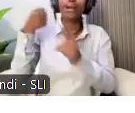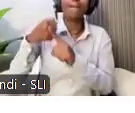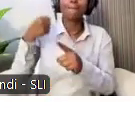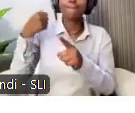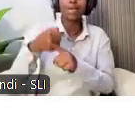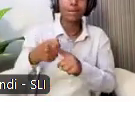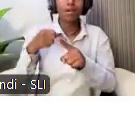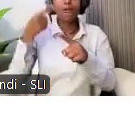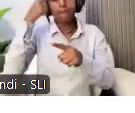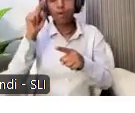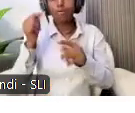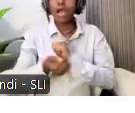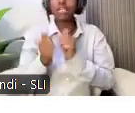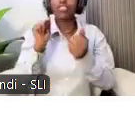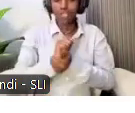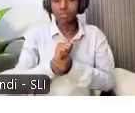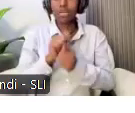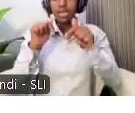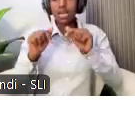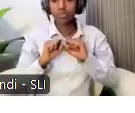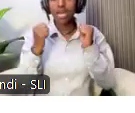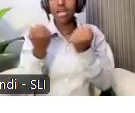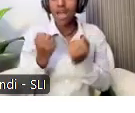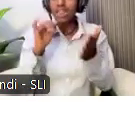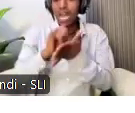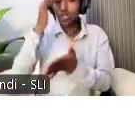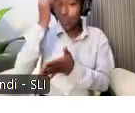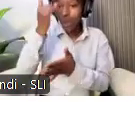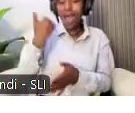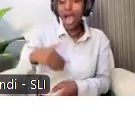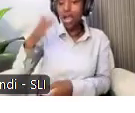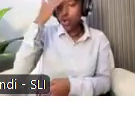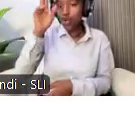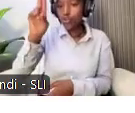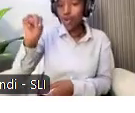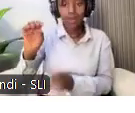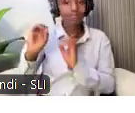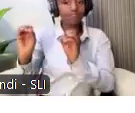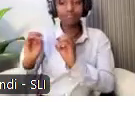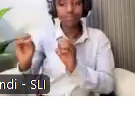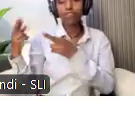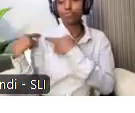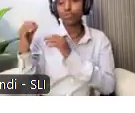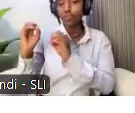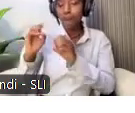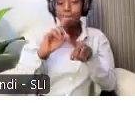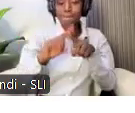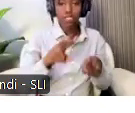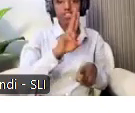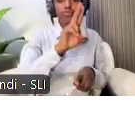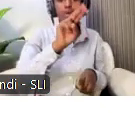and practices. And that's why I said it wasn't the UN, it was disabled people's movement who had to identify over 1.5